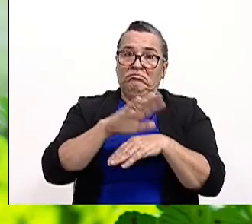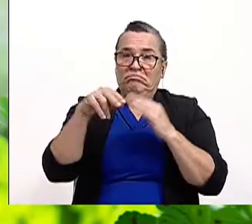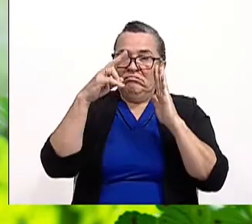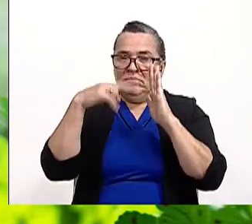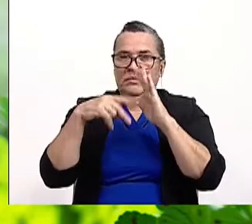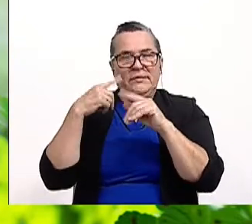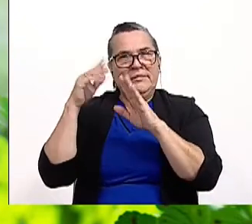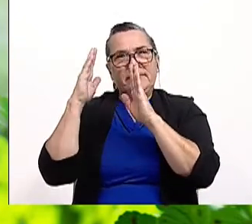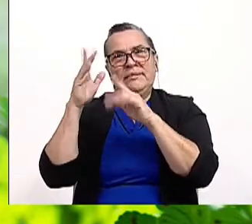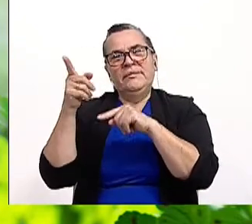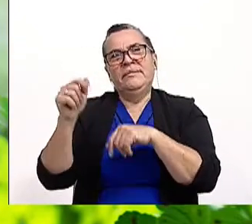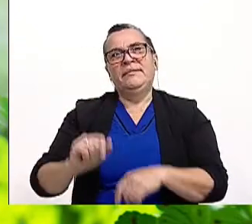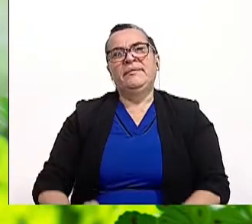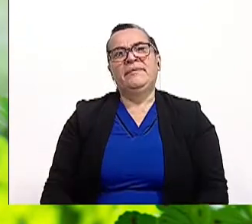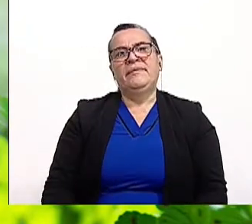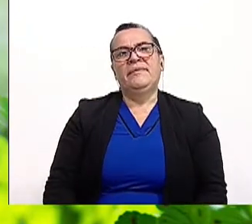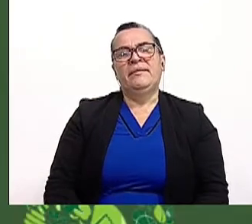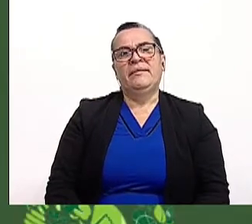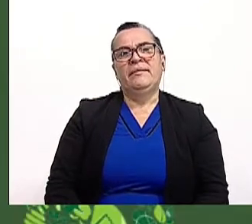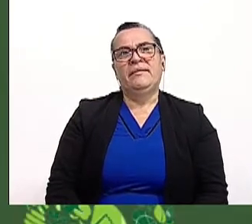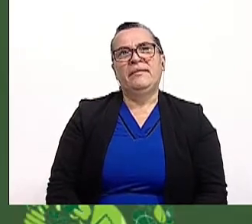pay attention.